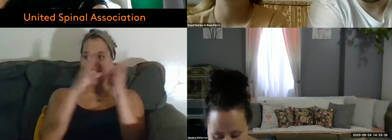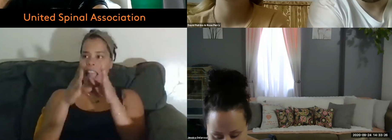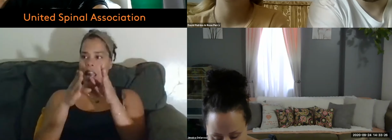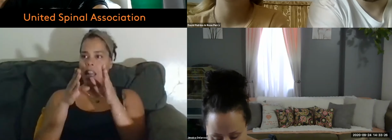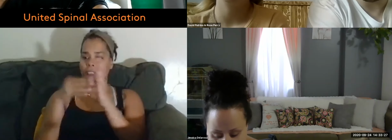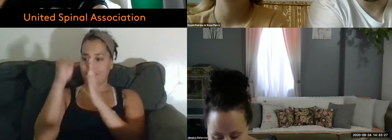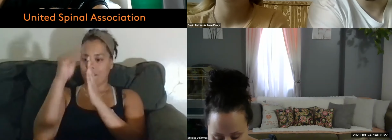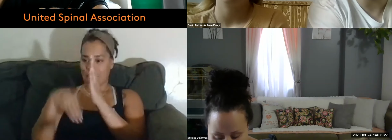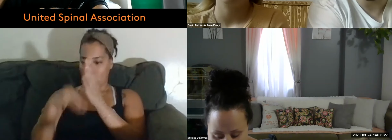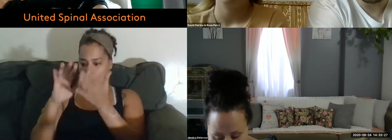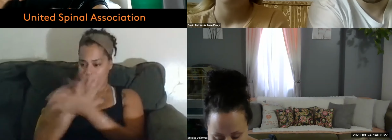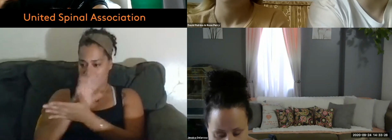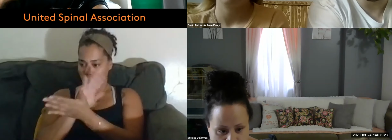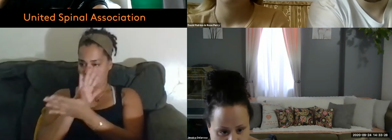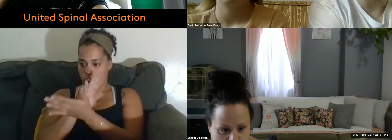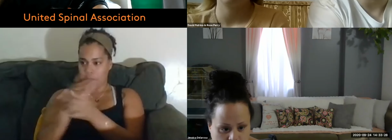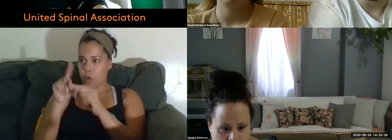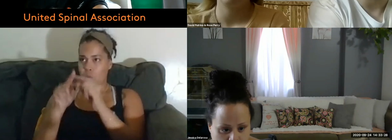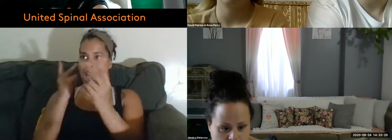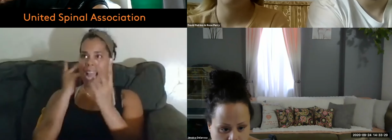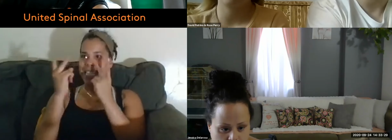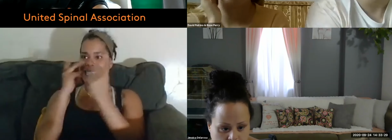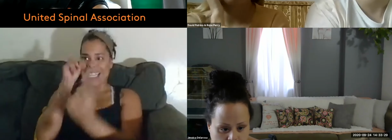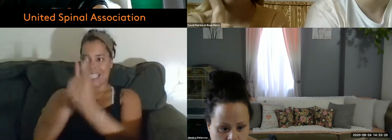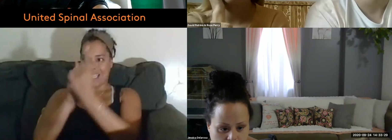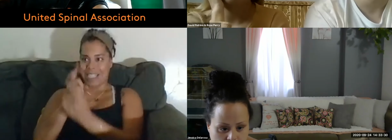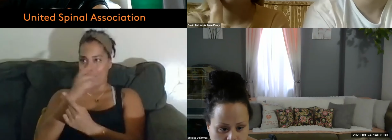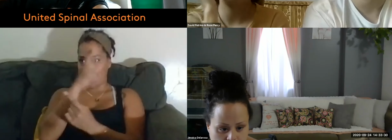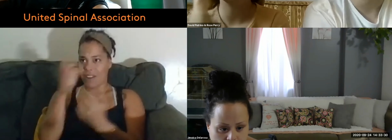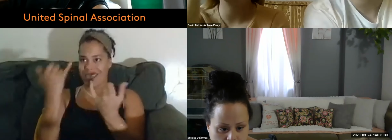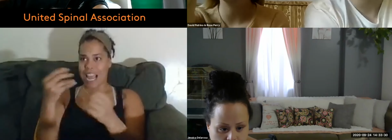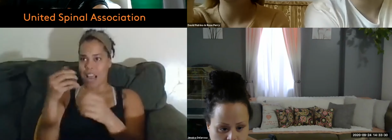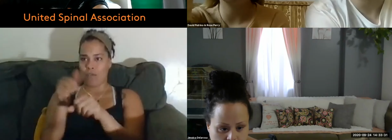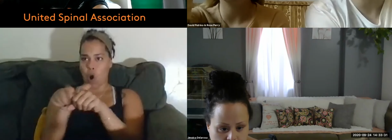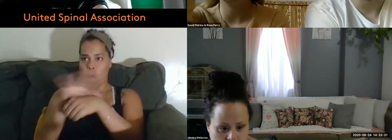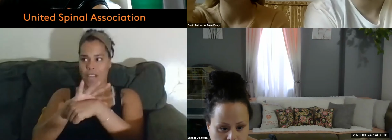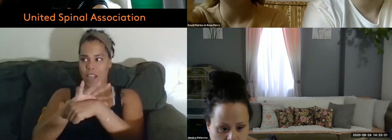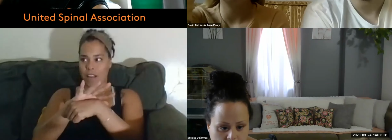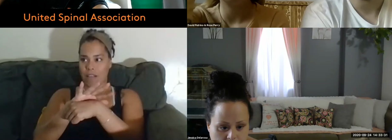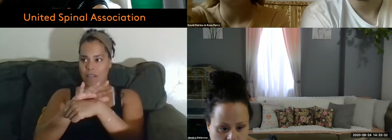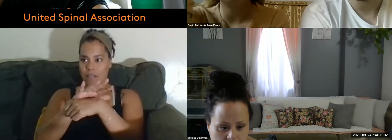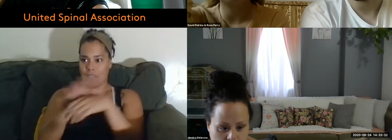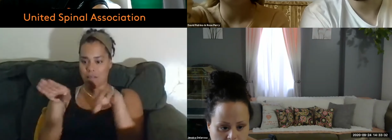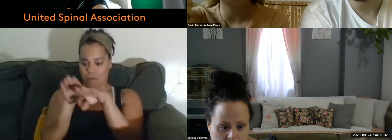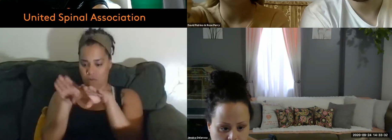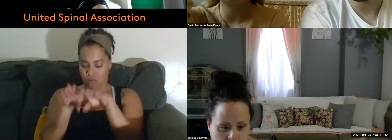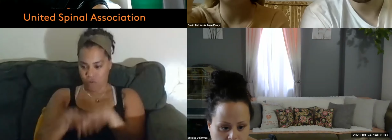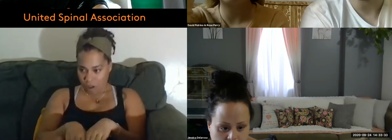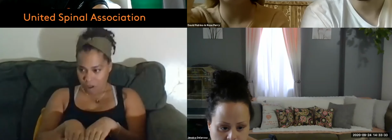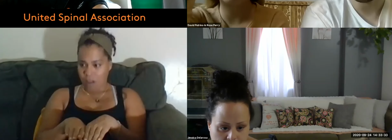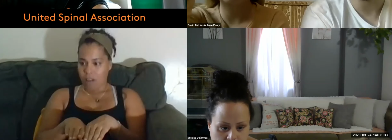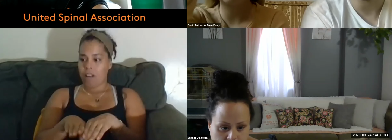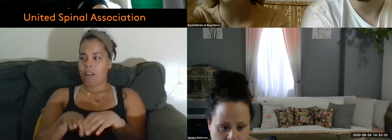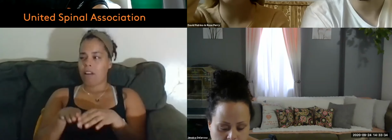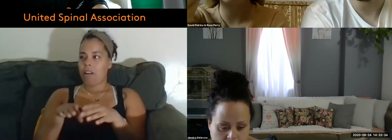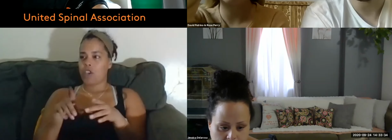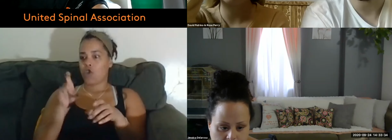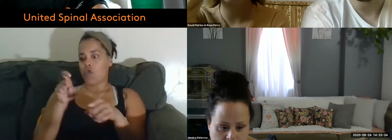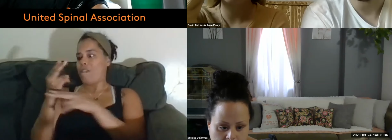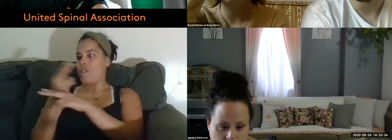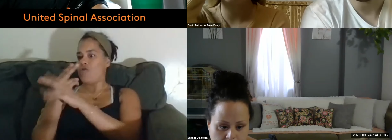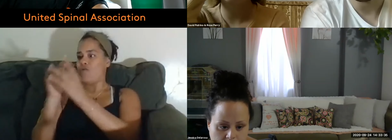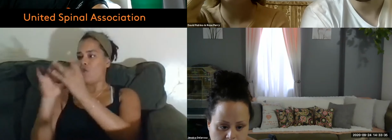COVID. So you're trying to, go through some kind of web portal, but that's kind of backwards, because you're